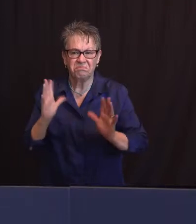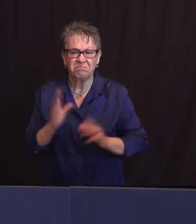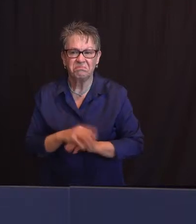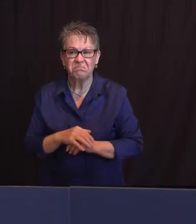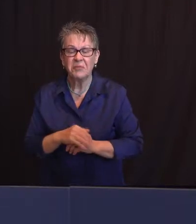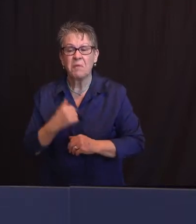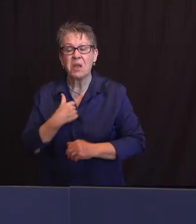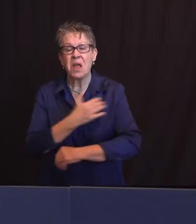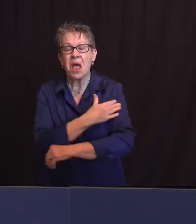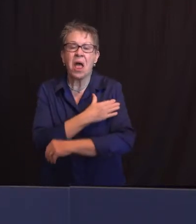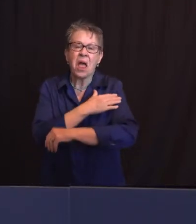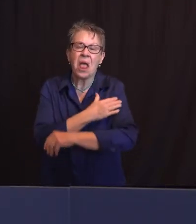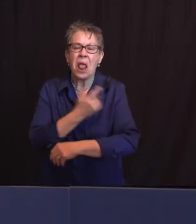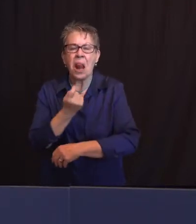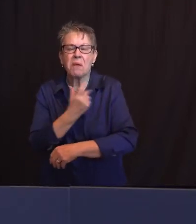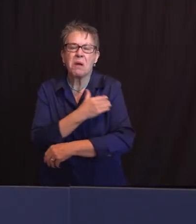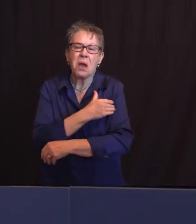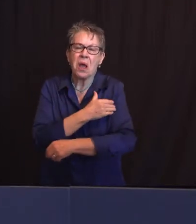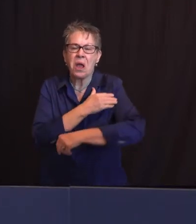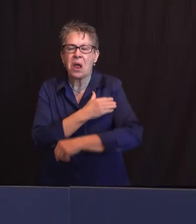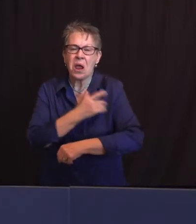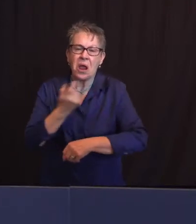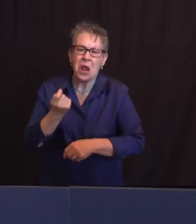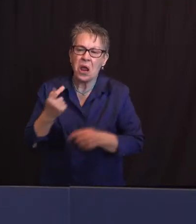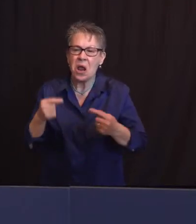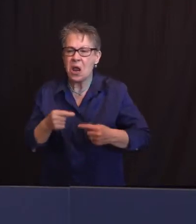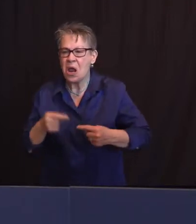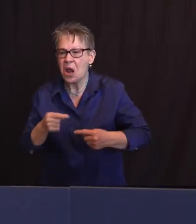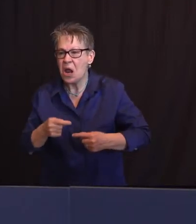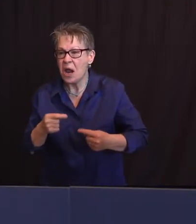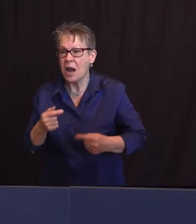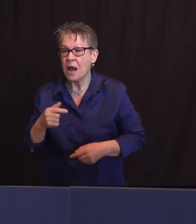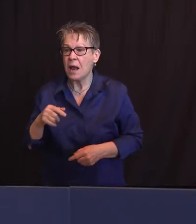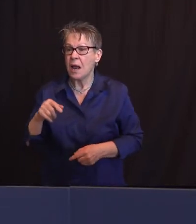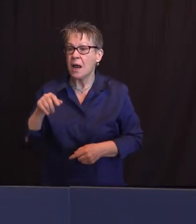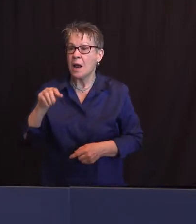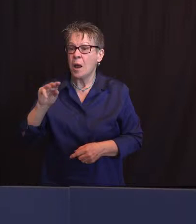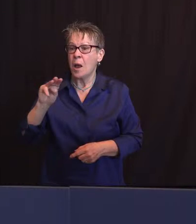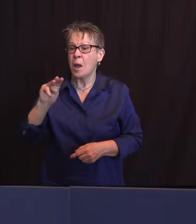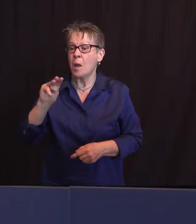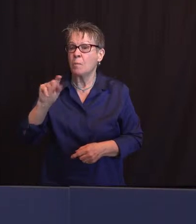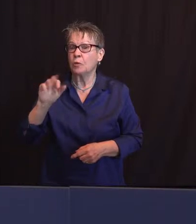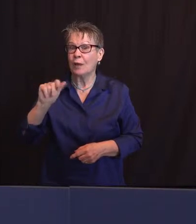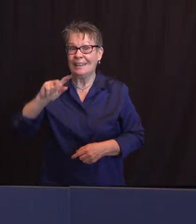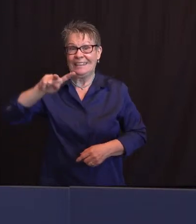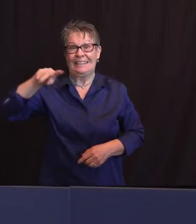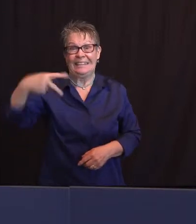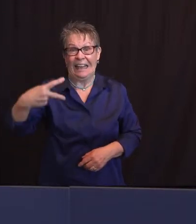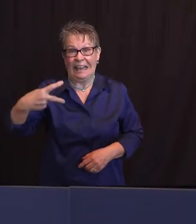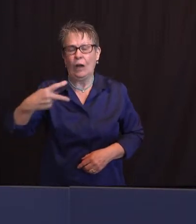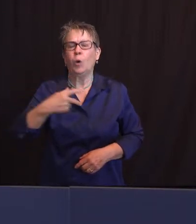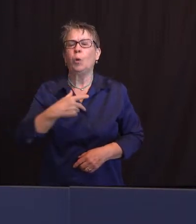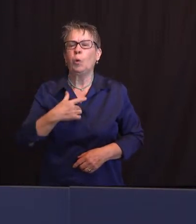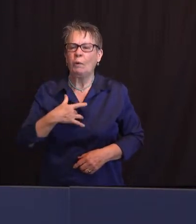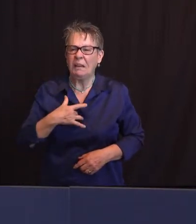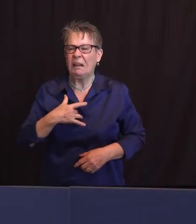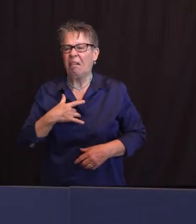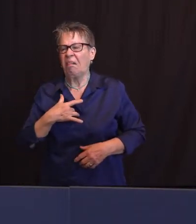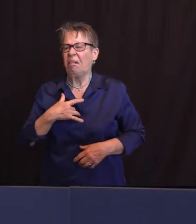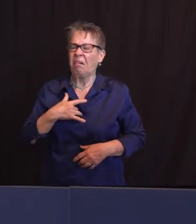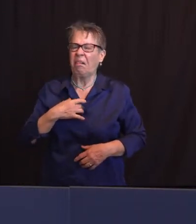my arm, nothing serious. After the second dose, I felt a little funky the next day,